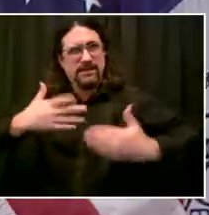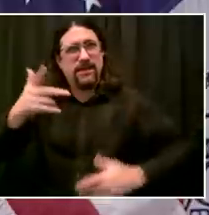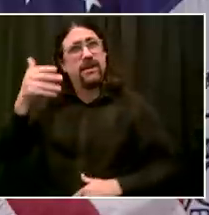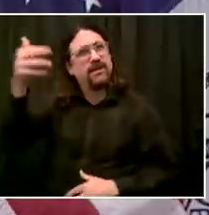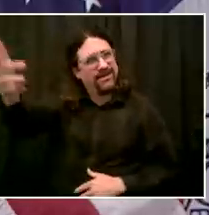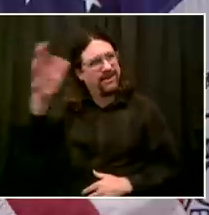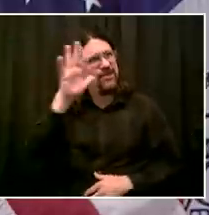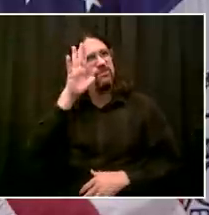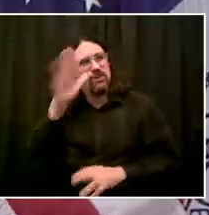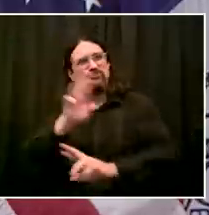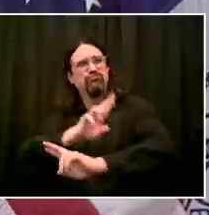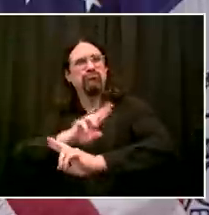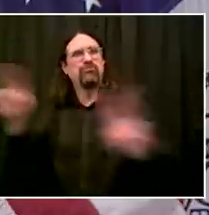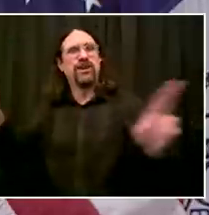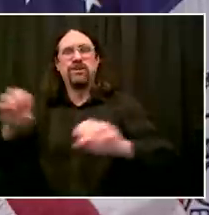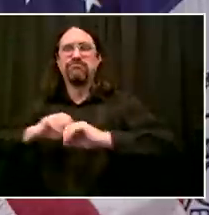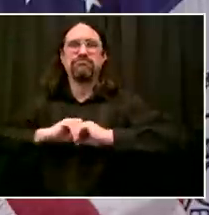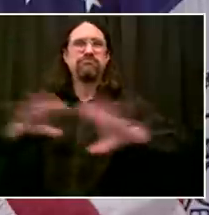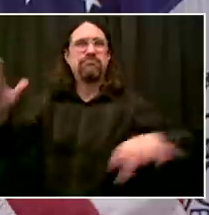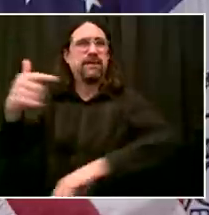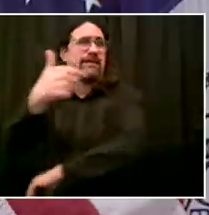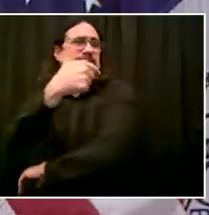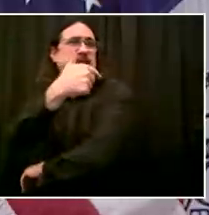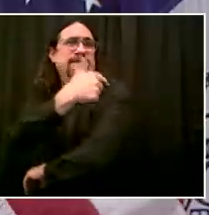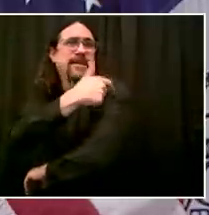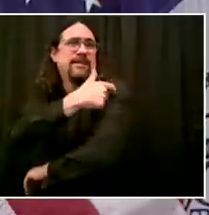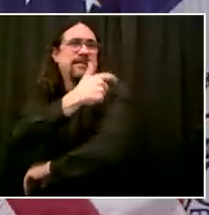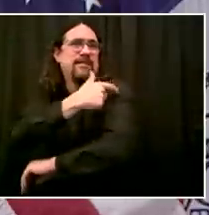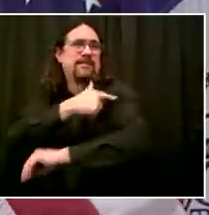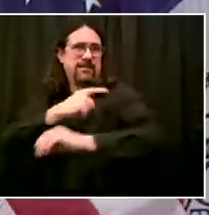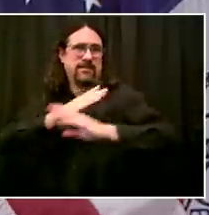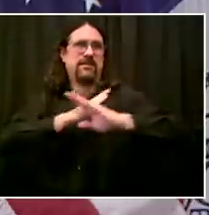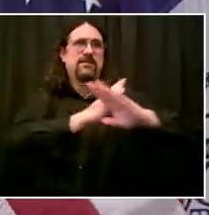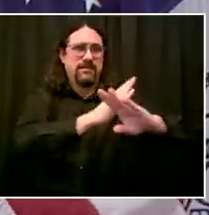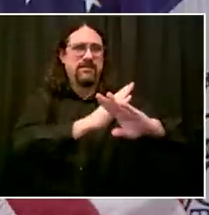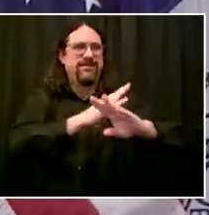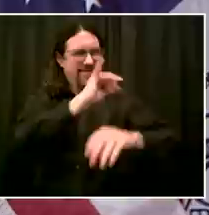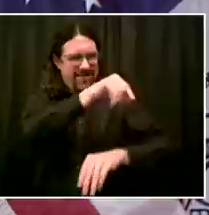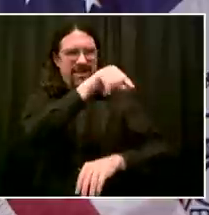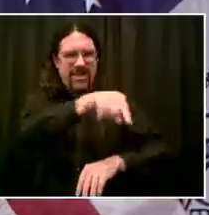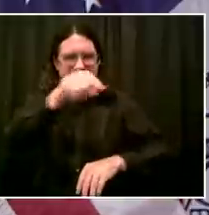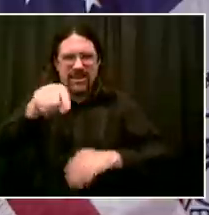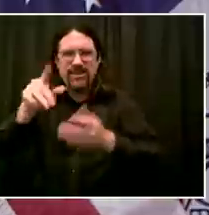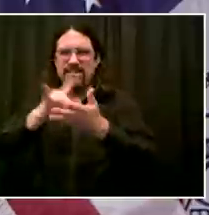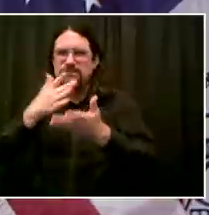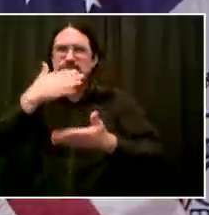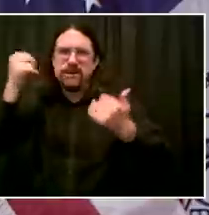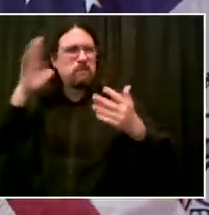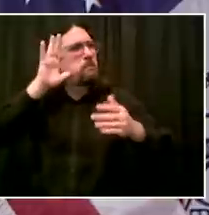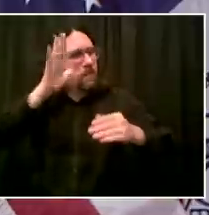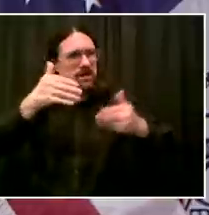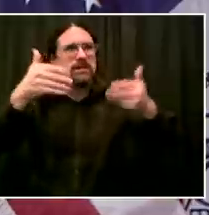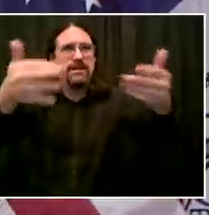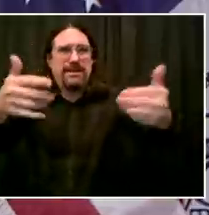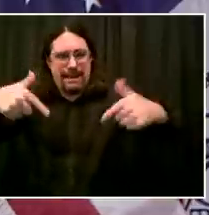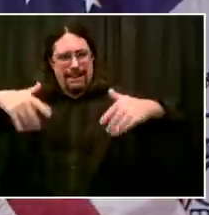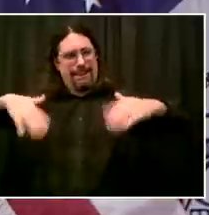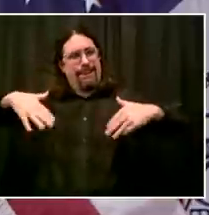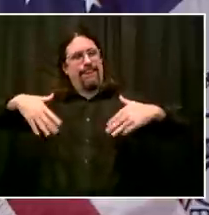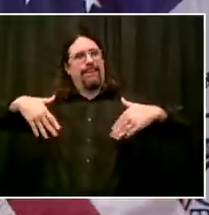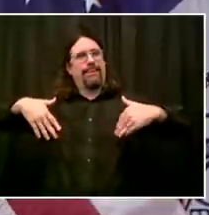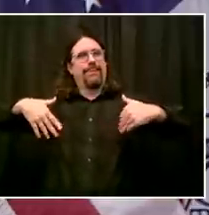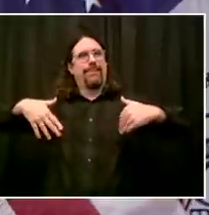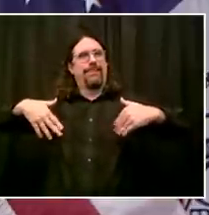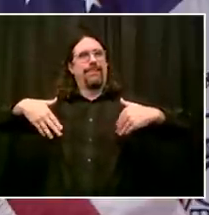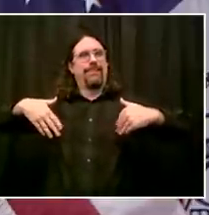known. But right now, we have a very different reality. Everyone knows it. And even going into this weekend, we associate